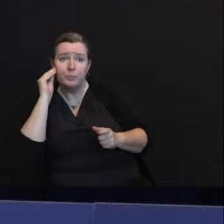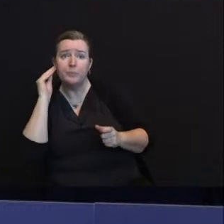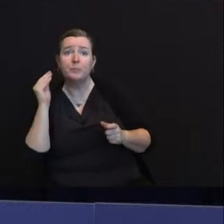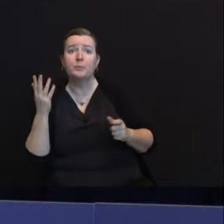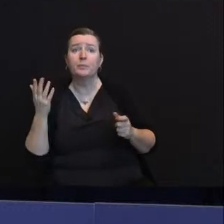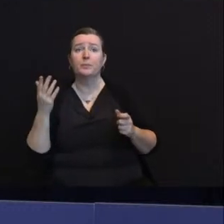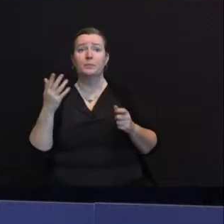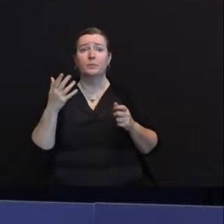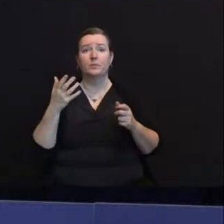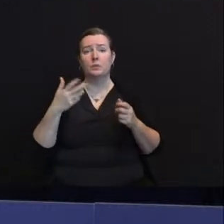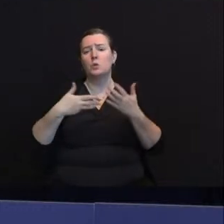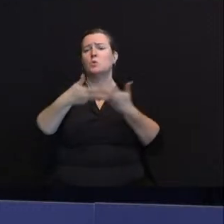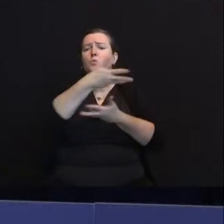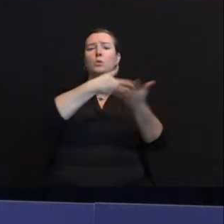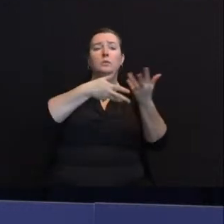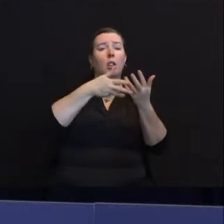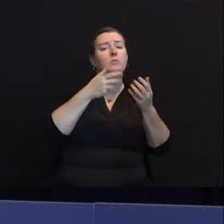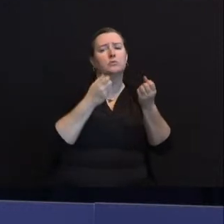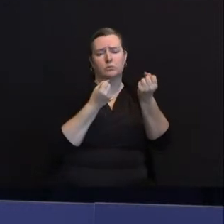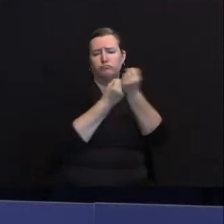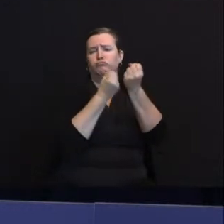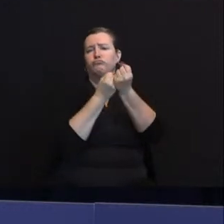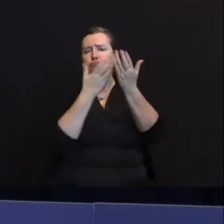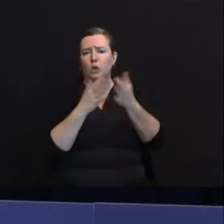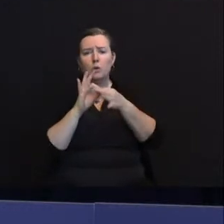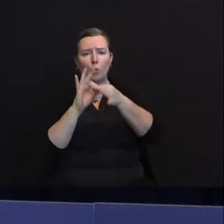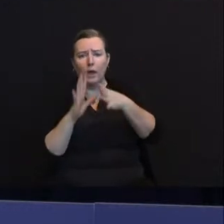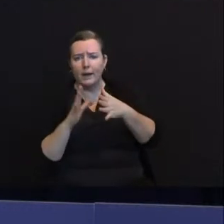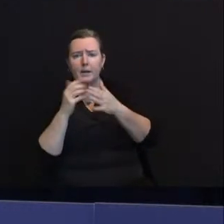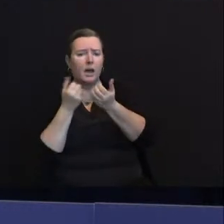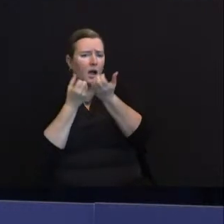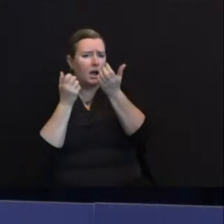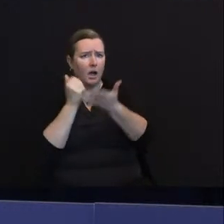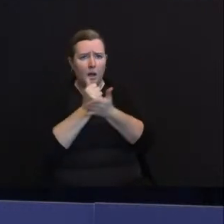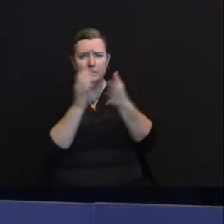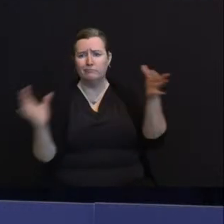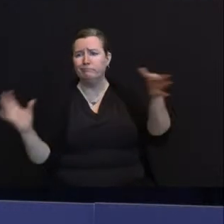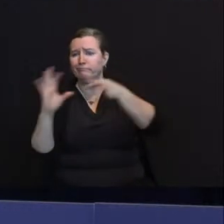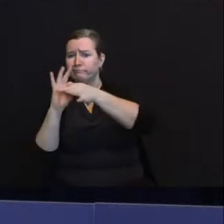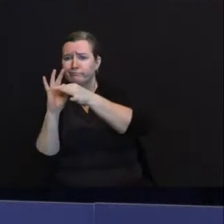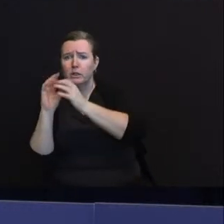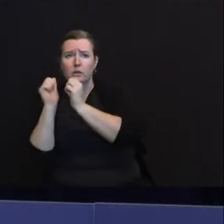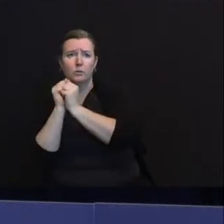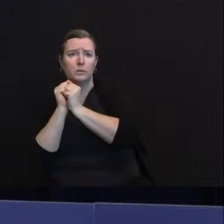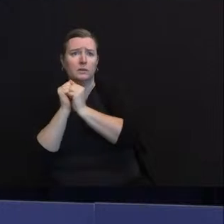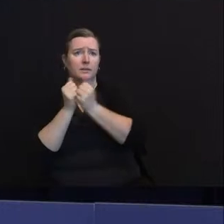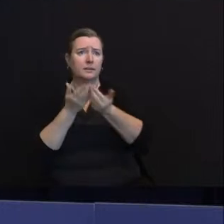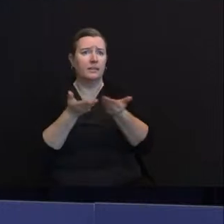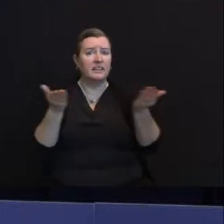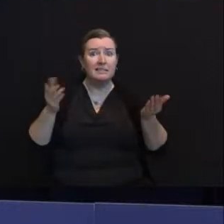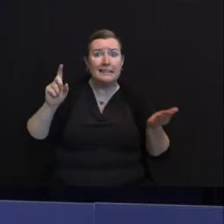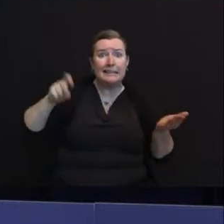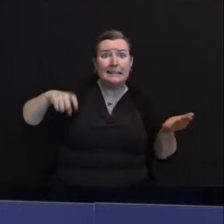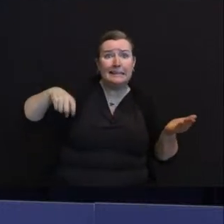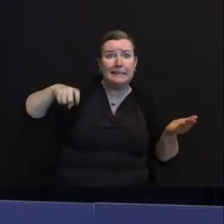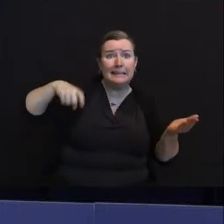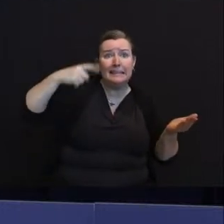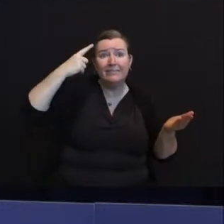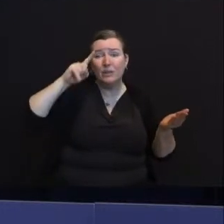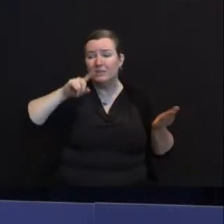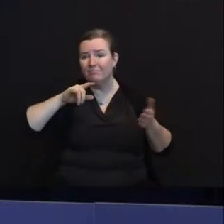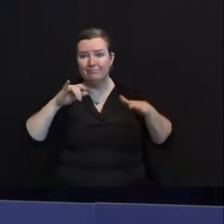help individuals connect to facilities for quarantine and isolation, food assistance, child